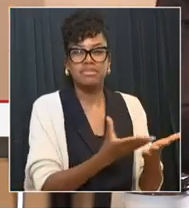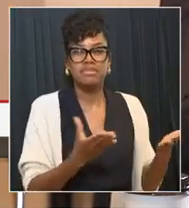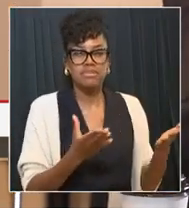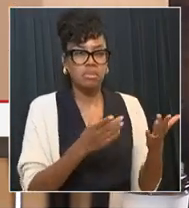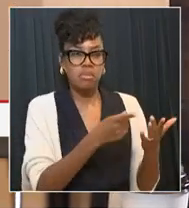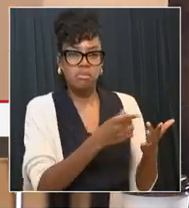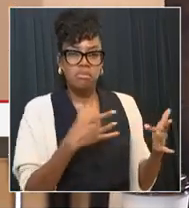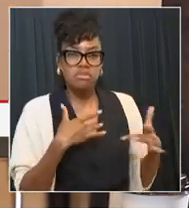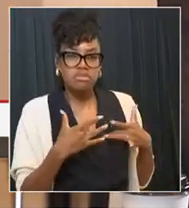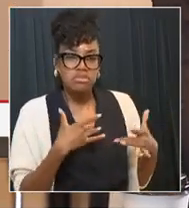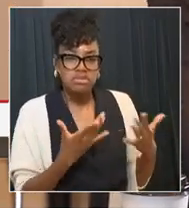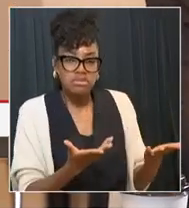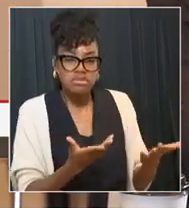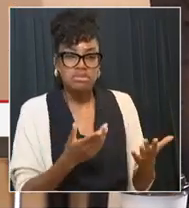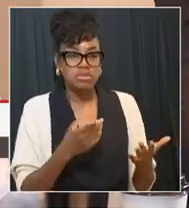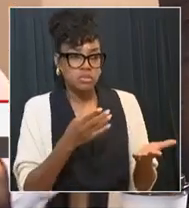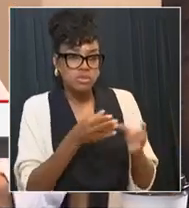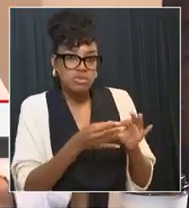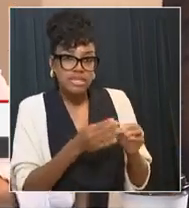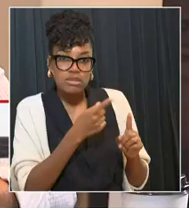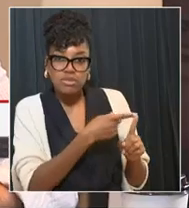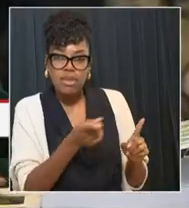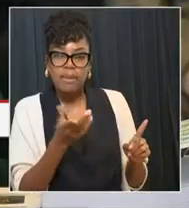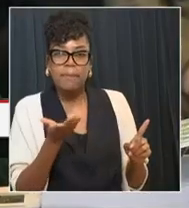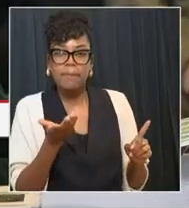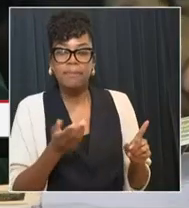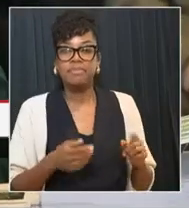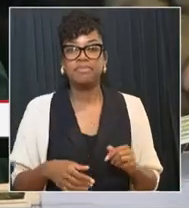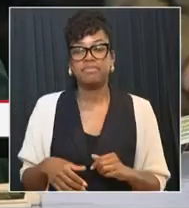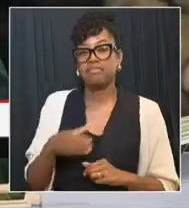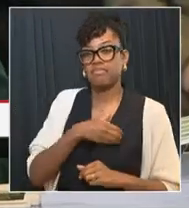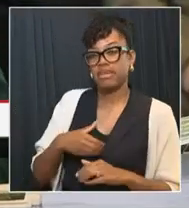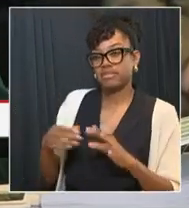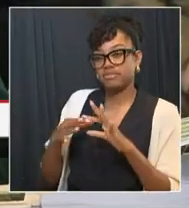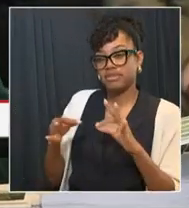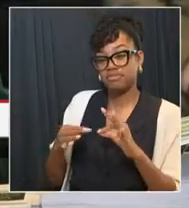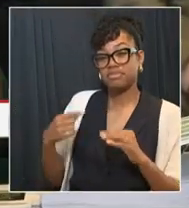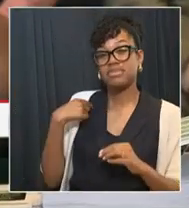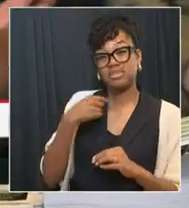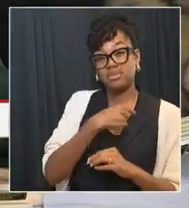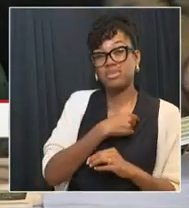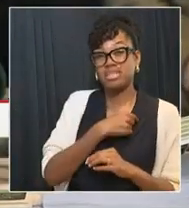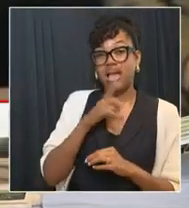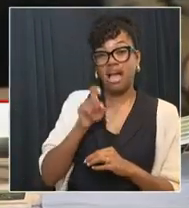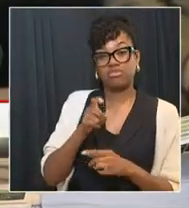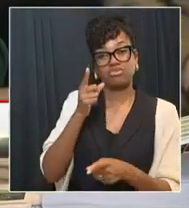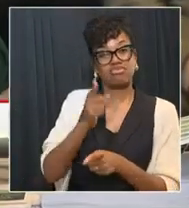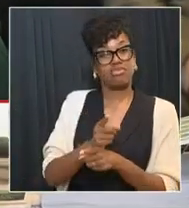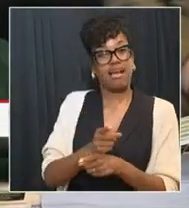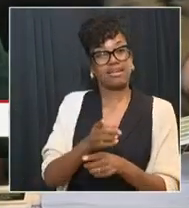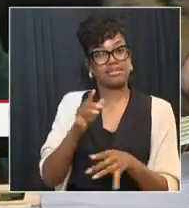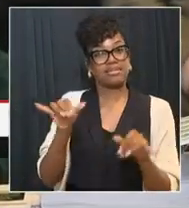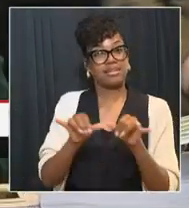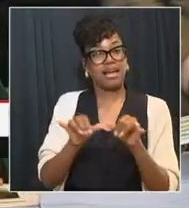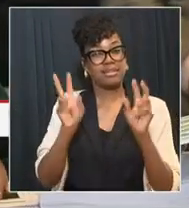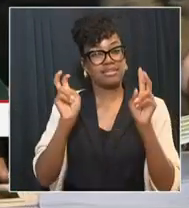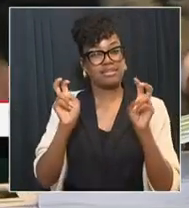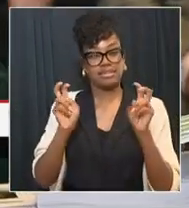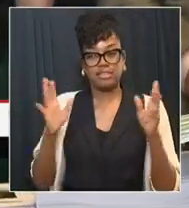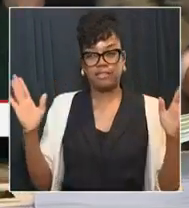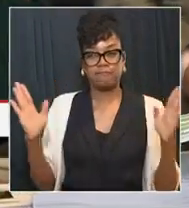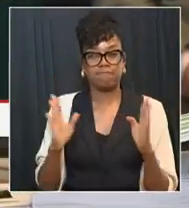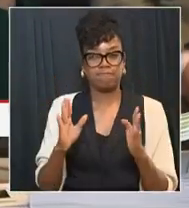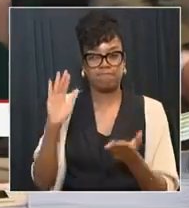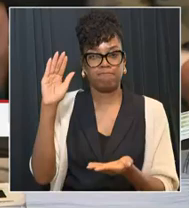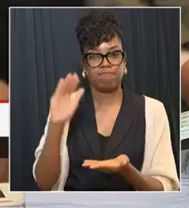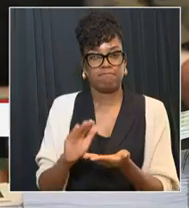I think the right sizing of our budget affects every sector. It affects every cluster. All the deputy mayors here and